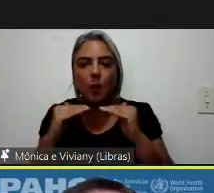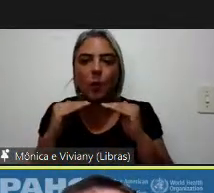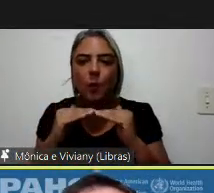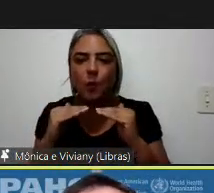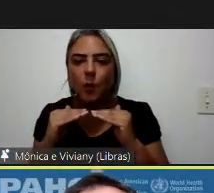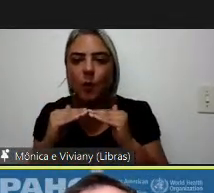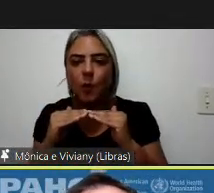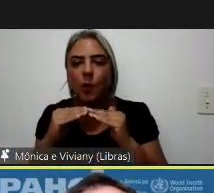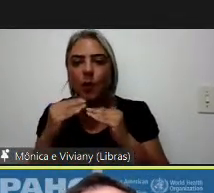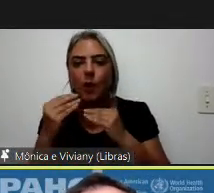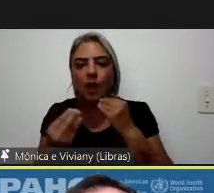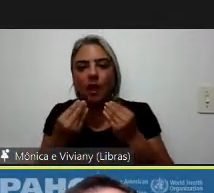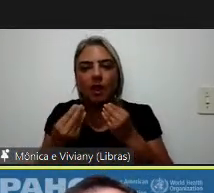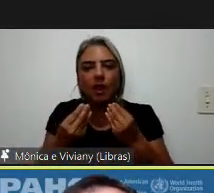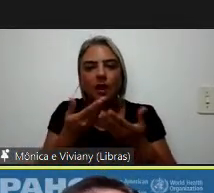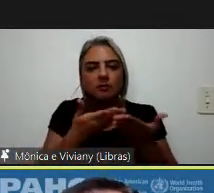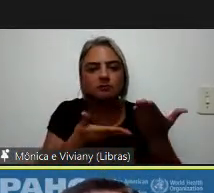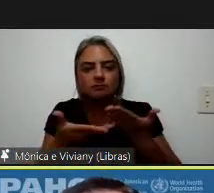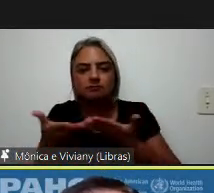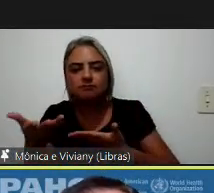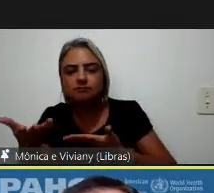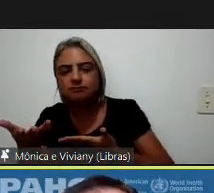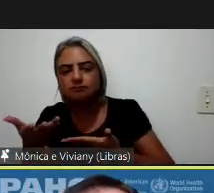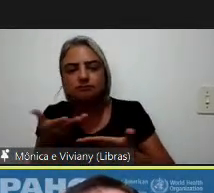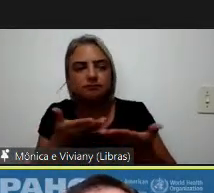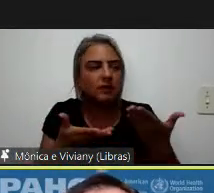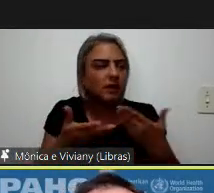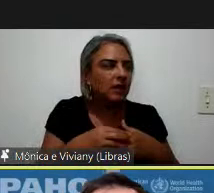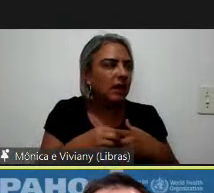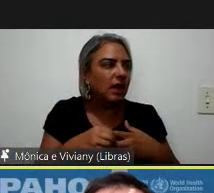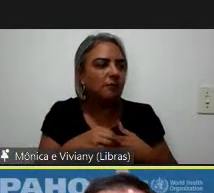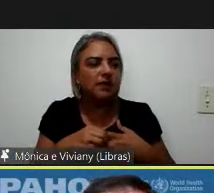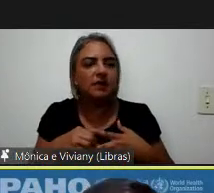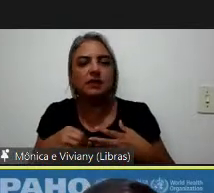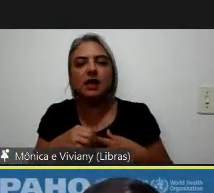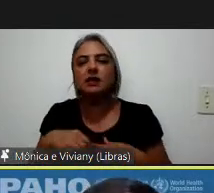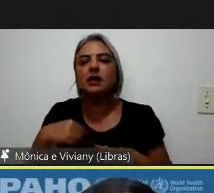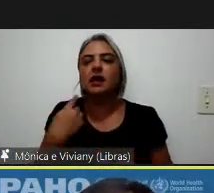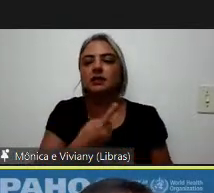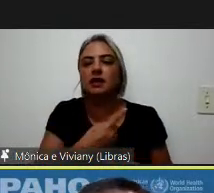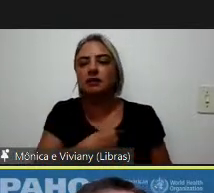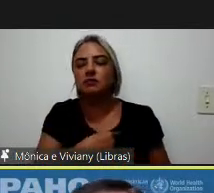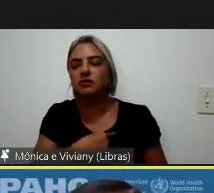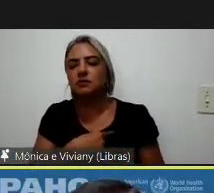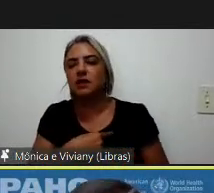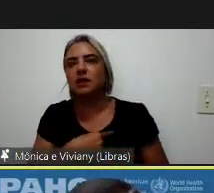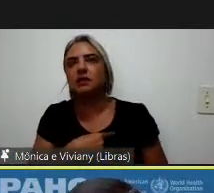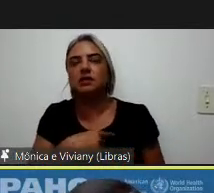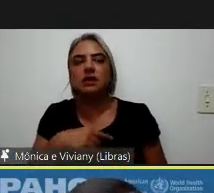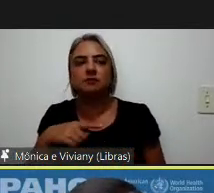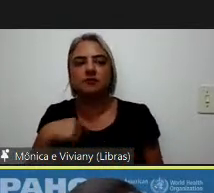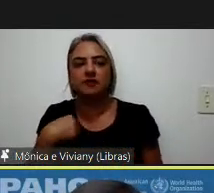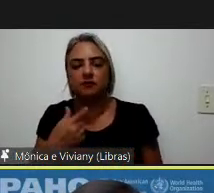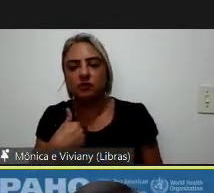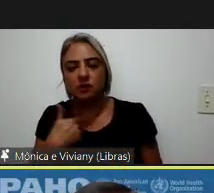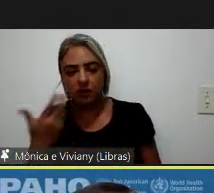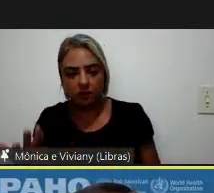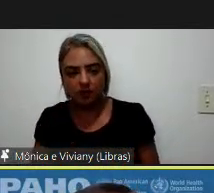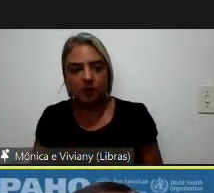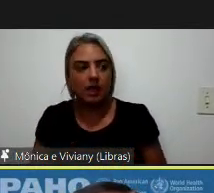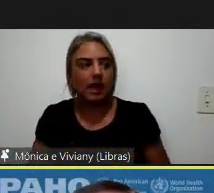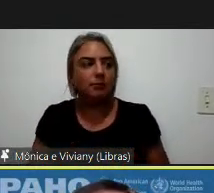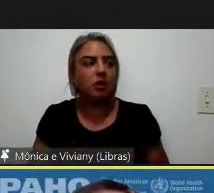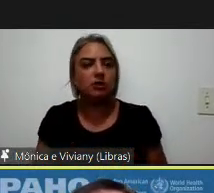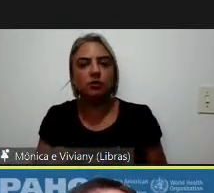a symbiosis, let's say a synergy, between the specialist in intuition and be it between the works from